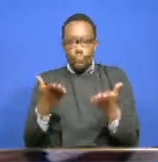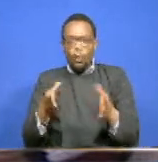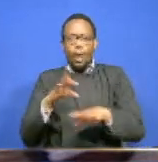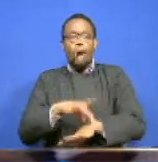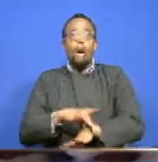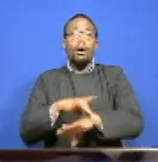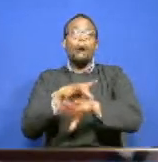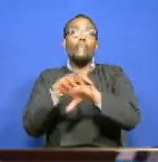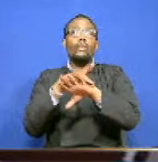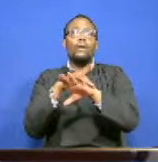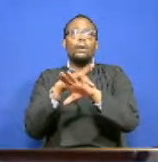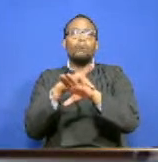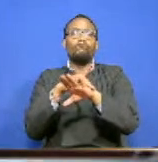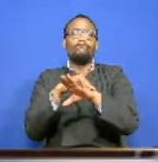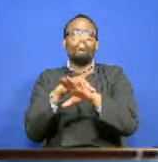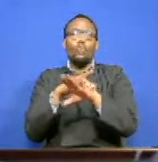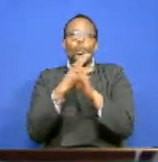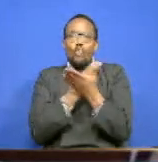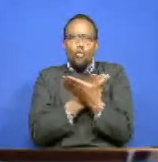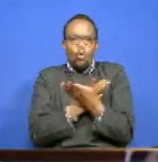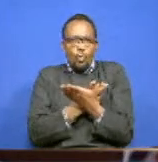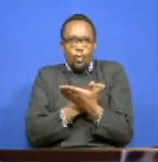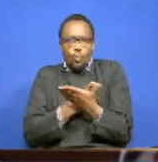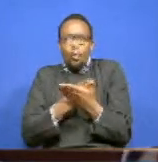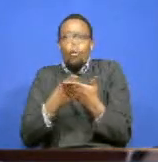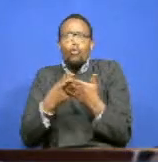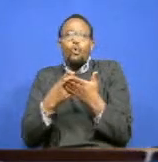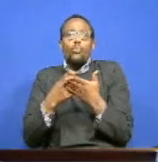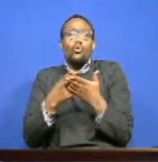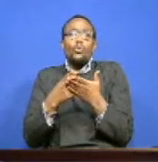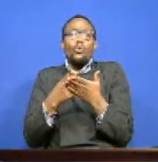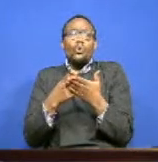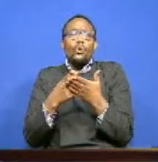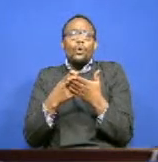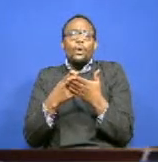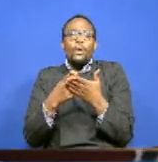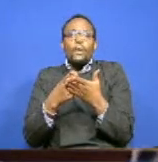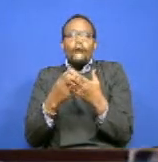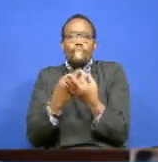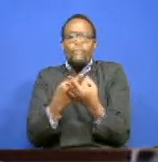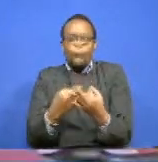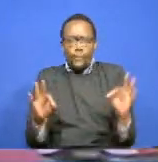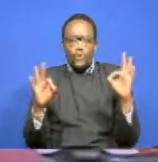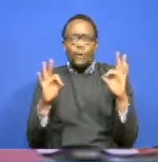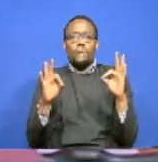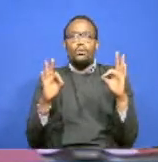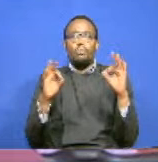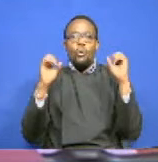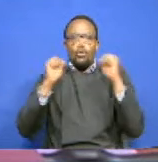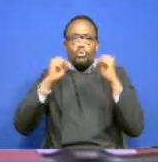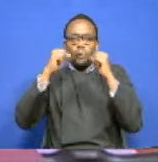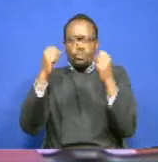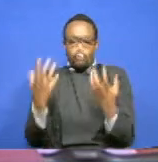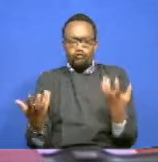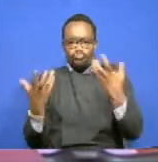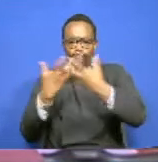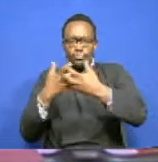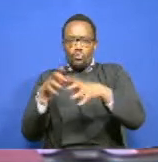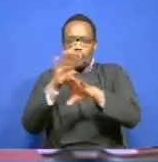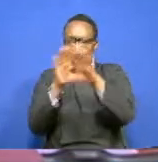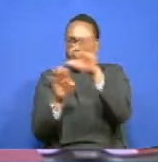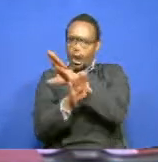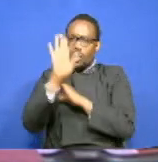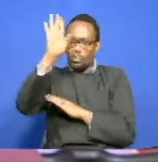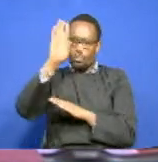earth, divided and enslaved by sin, may be freed and brought together under His most